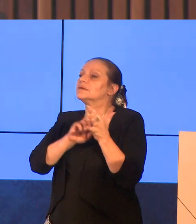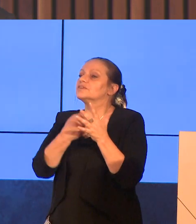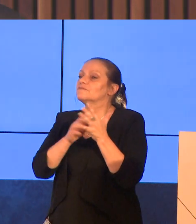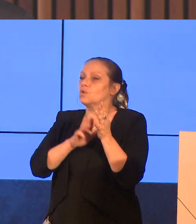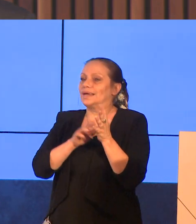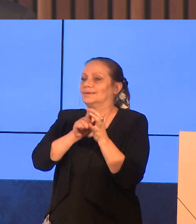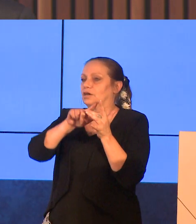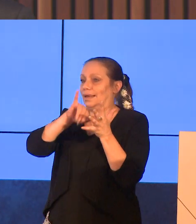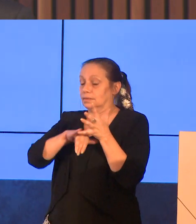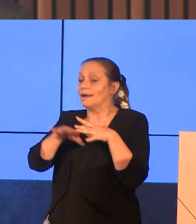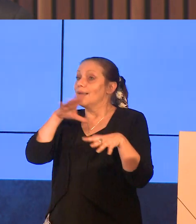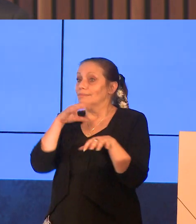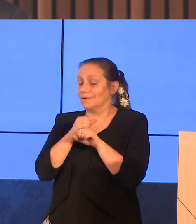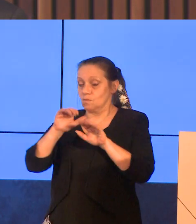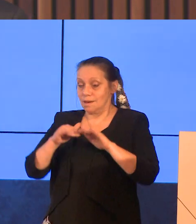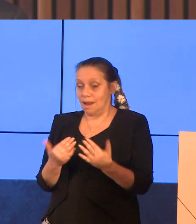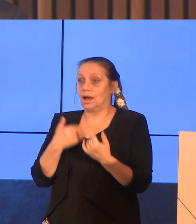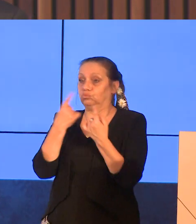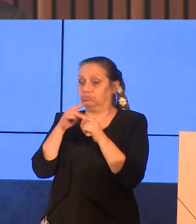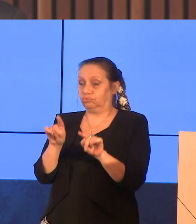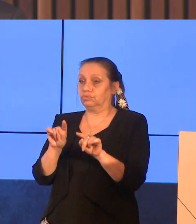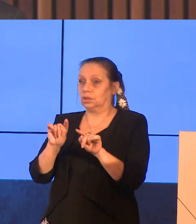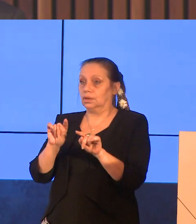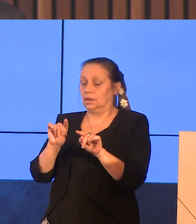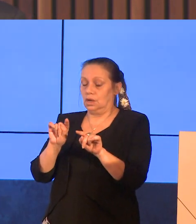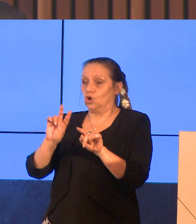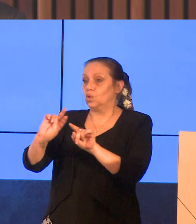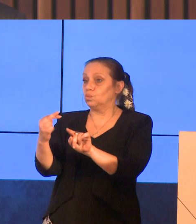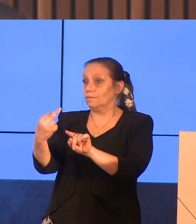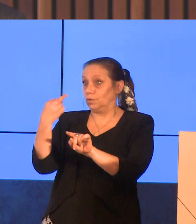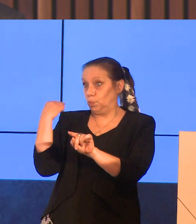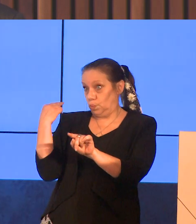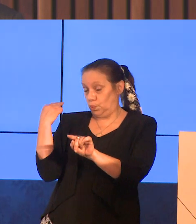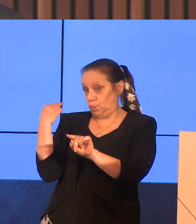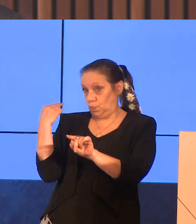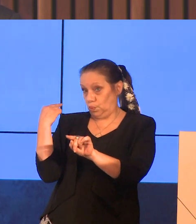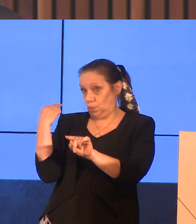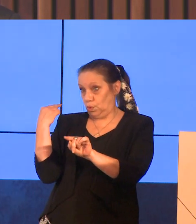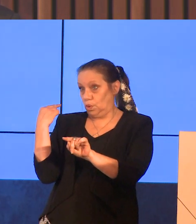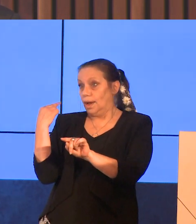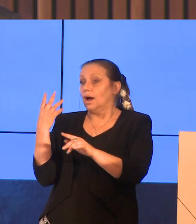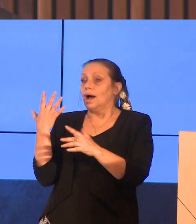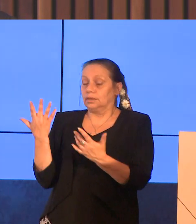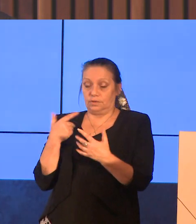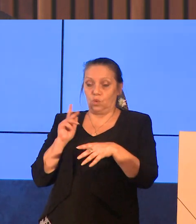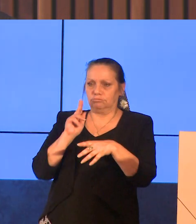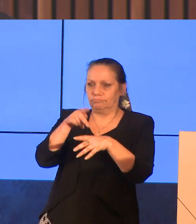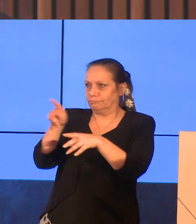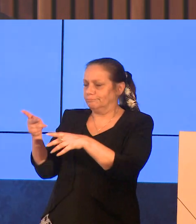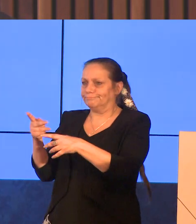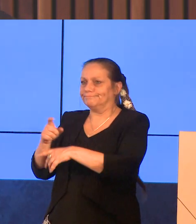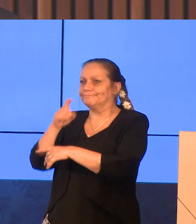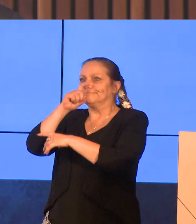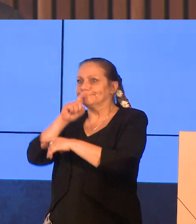NDIS, and the government has now announced a review which will result in a service